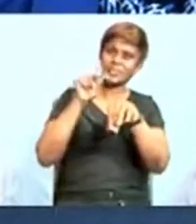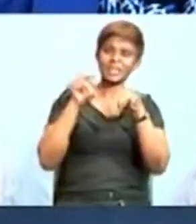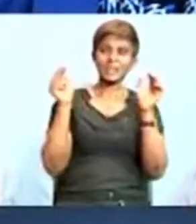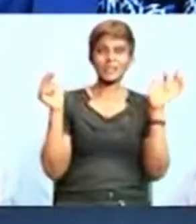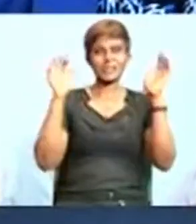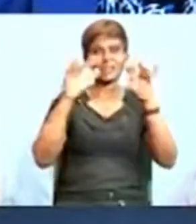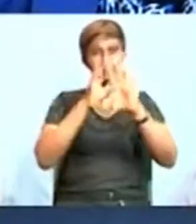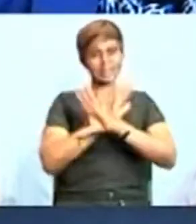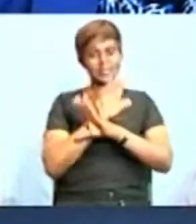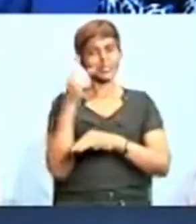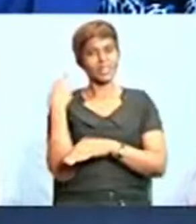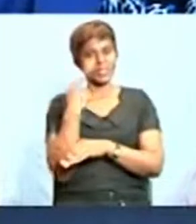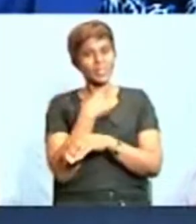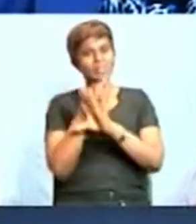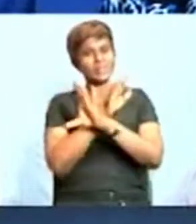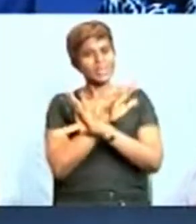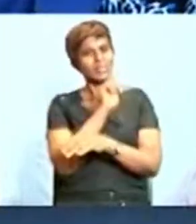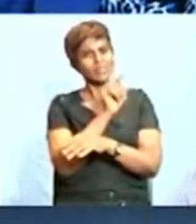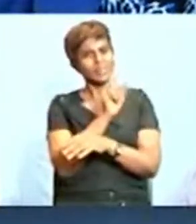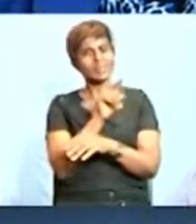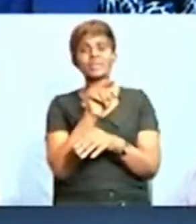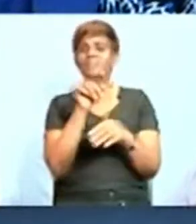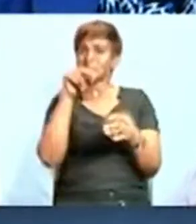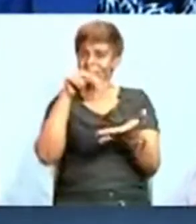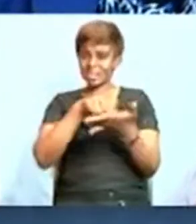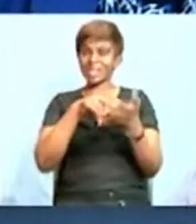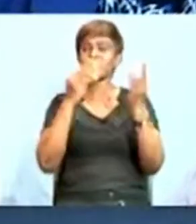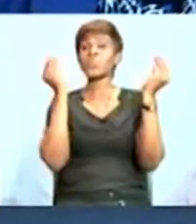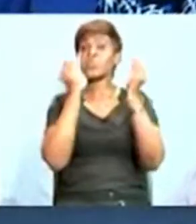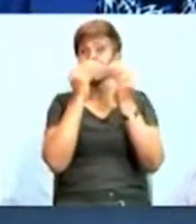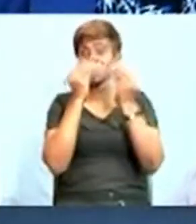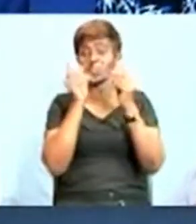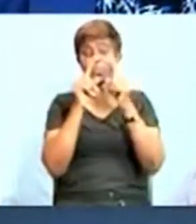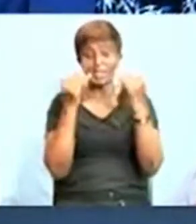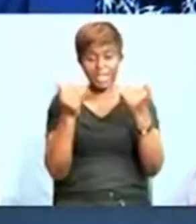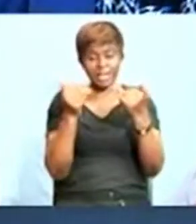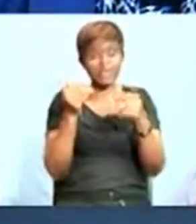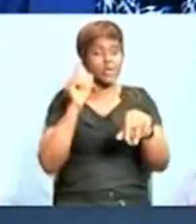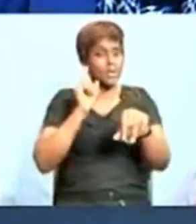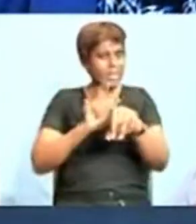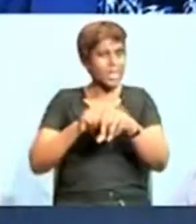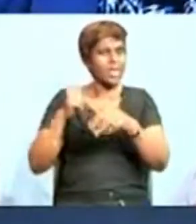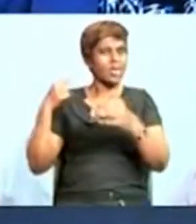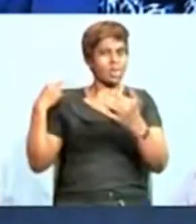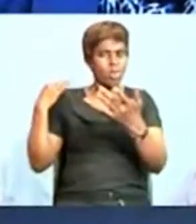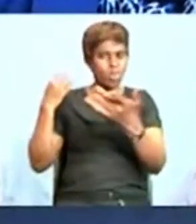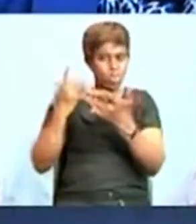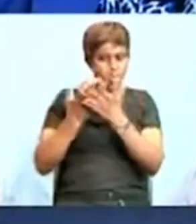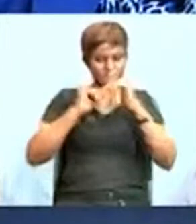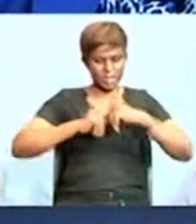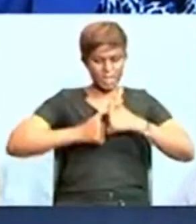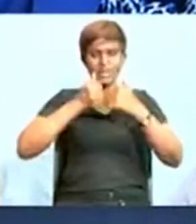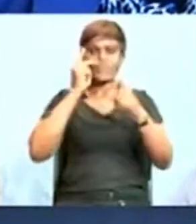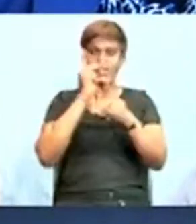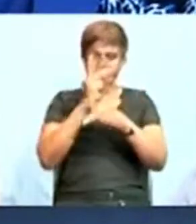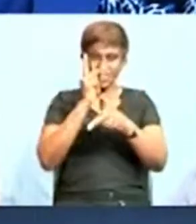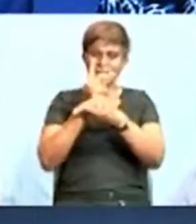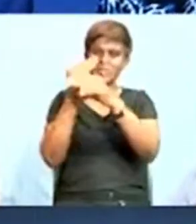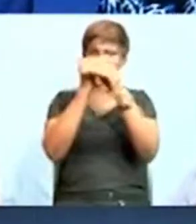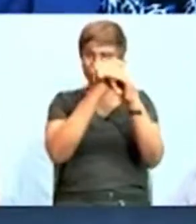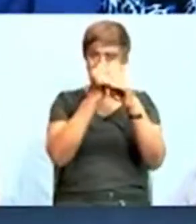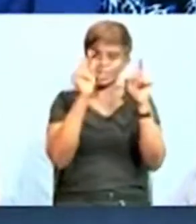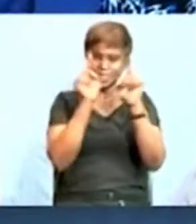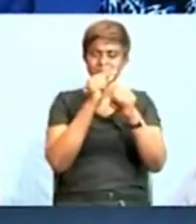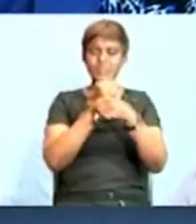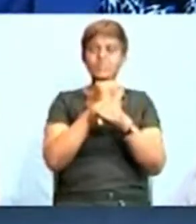of Zambia, Parliament of Zambia. It stands out. But as time has passed, we need to maintain that standard and